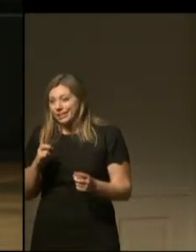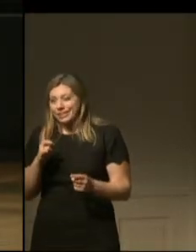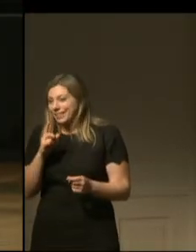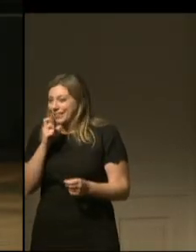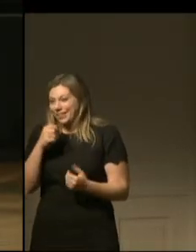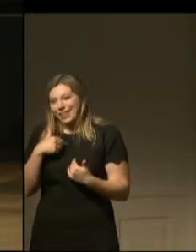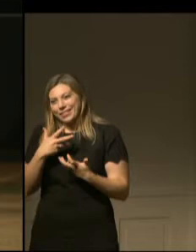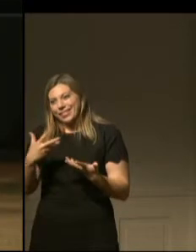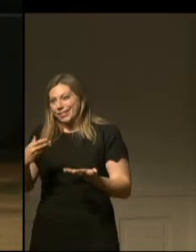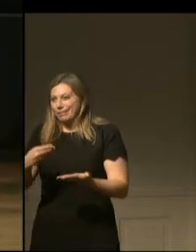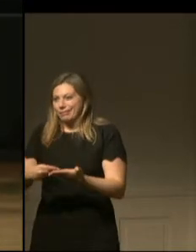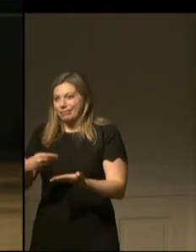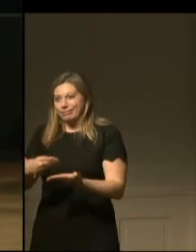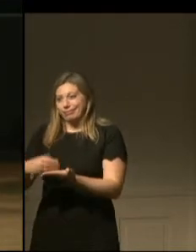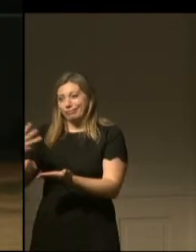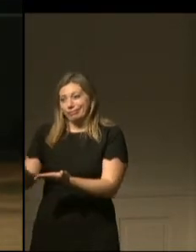But